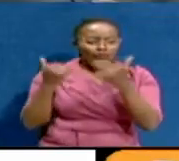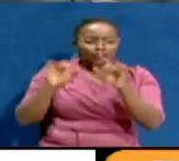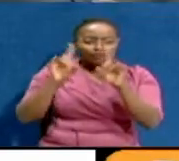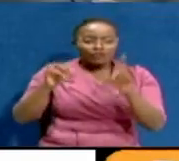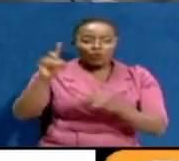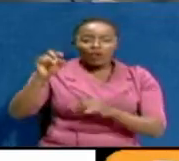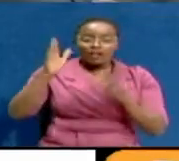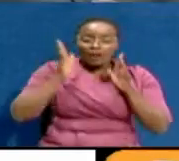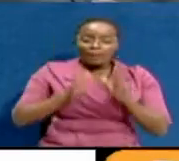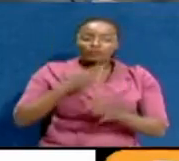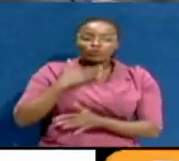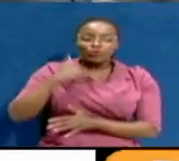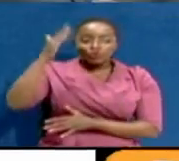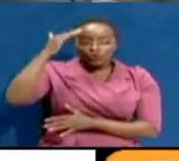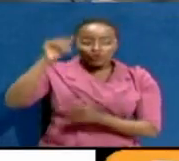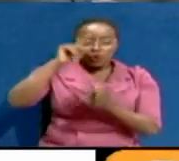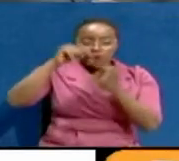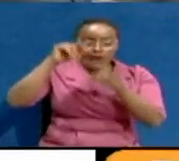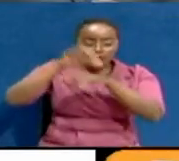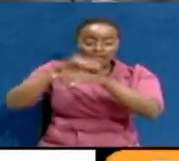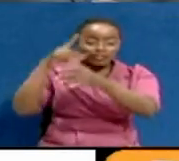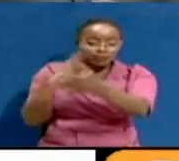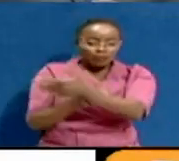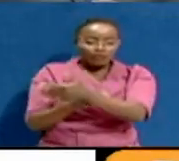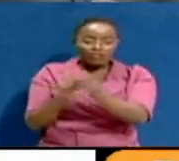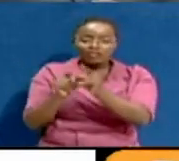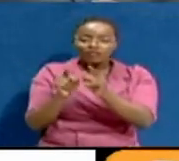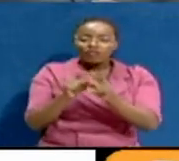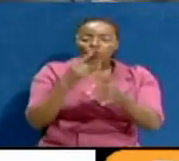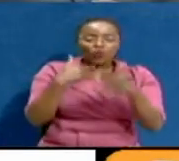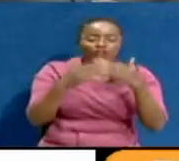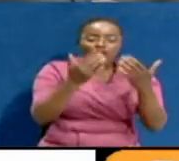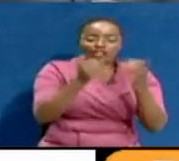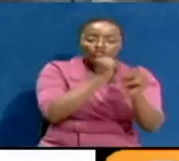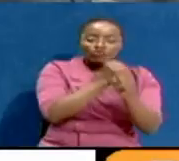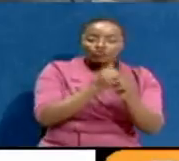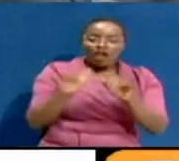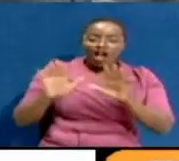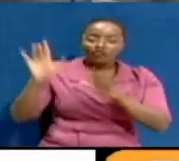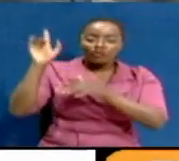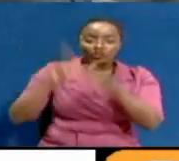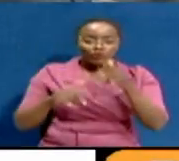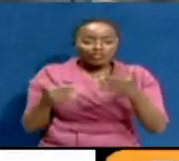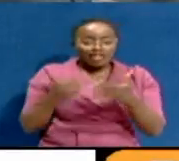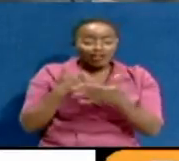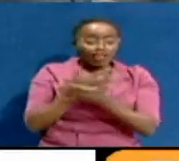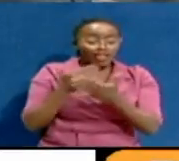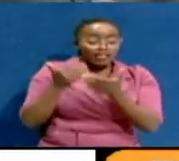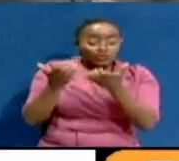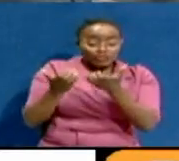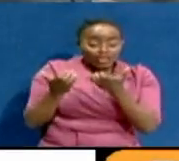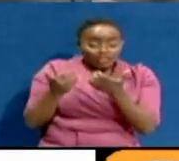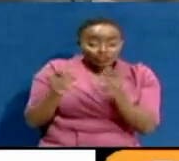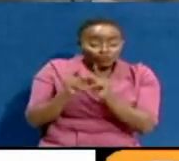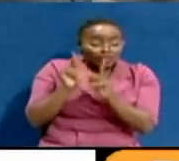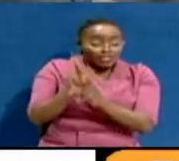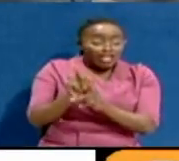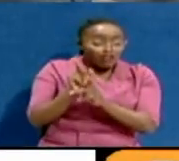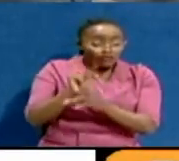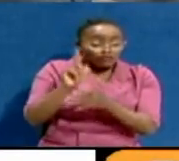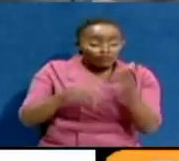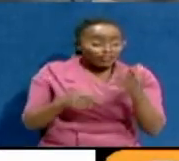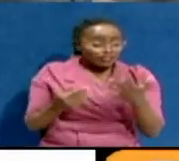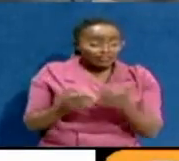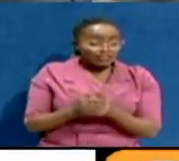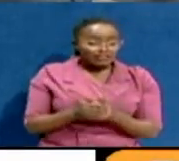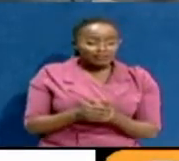Because one viewer wants to know, when I get vaccinated, what are the do's and don'ts? What should I avoid? Is there anything I should be aware of? What's it been like for